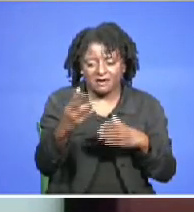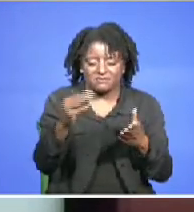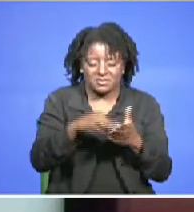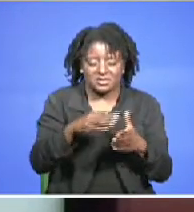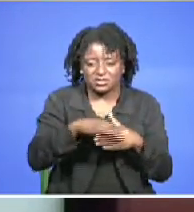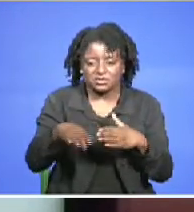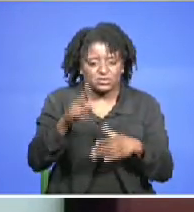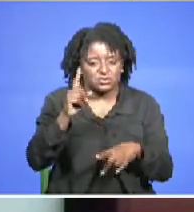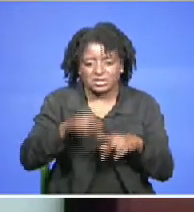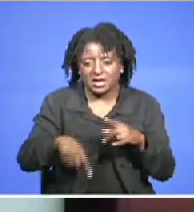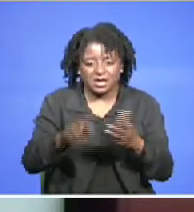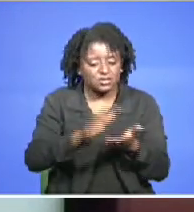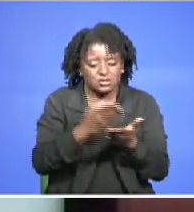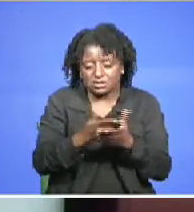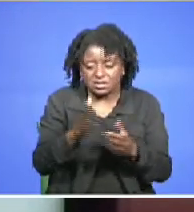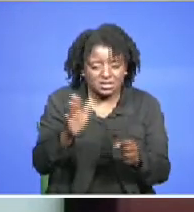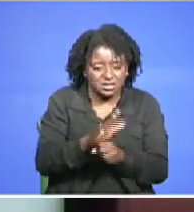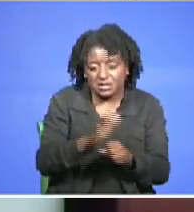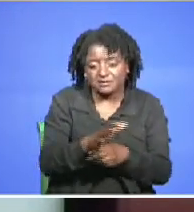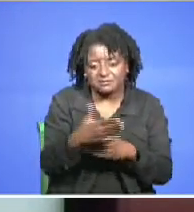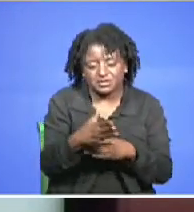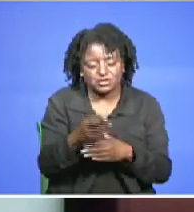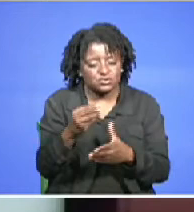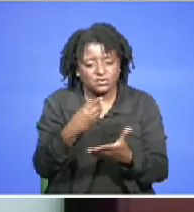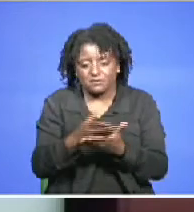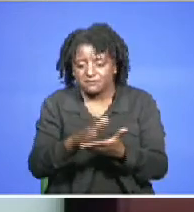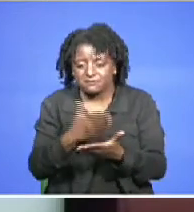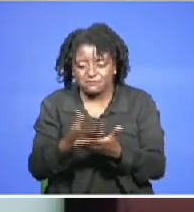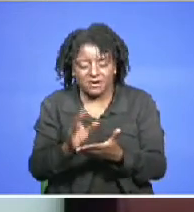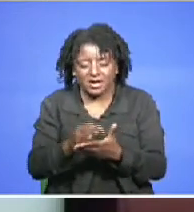enough fish or fry enough fritters to raise